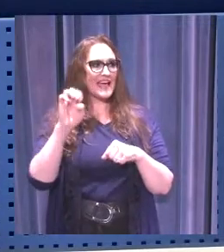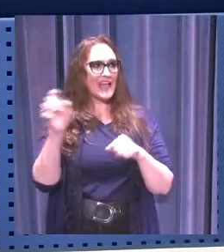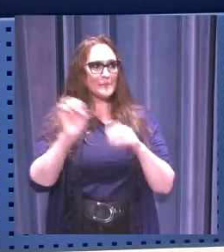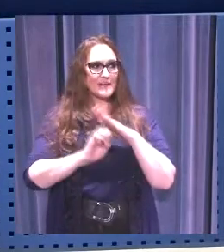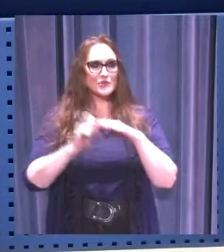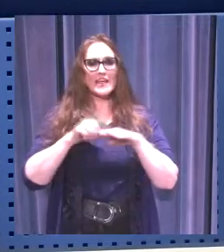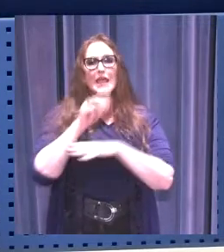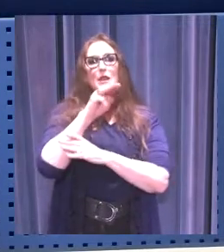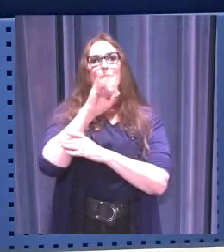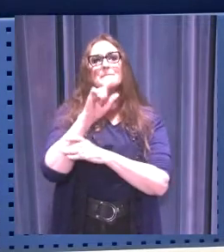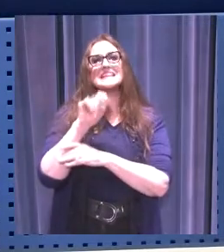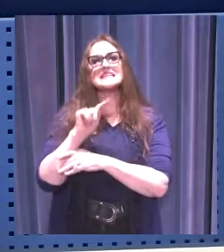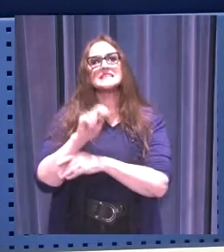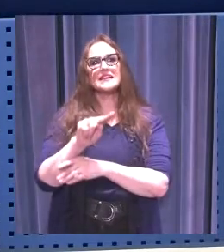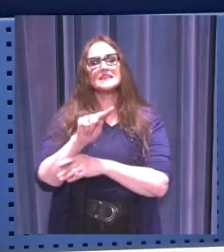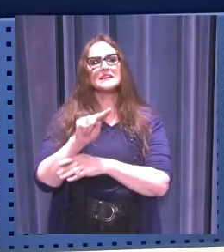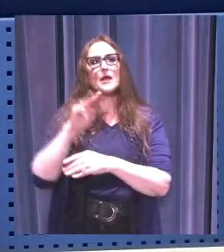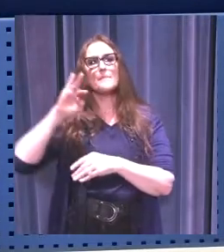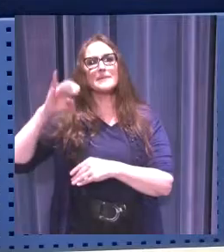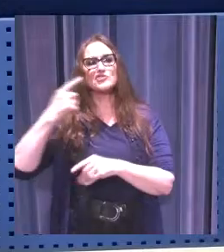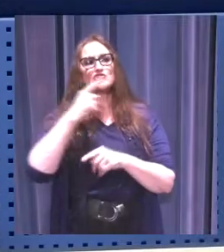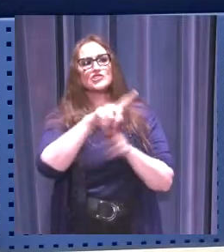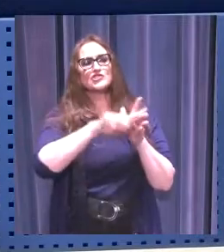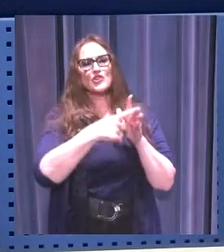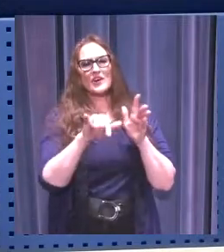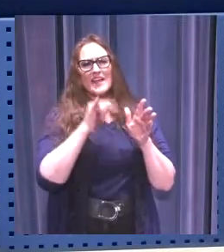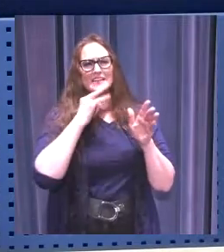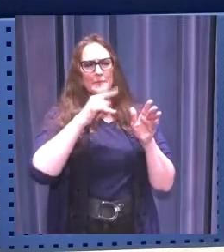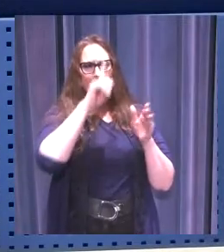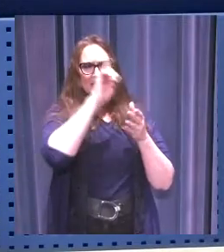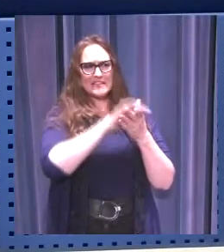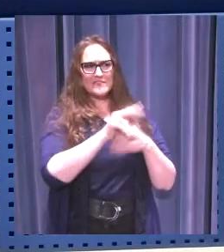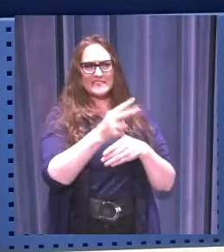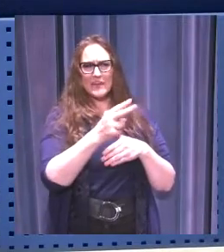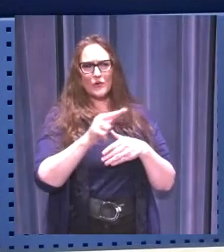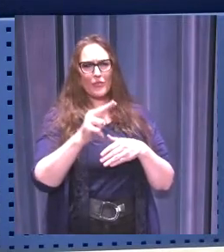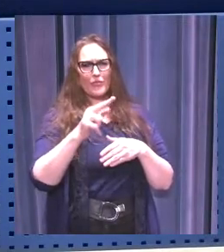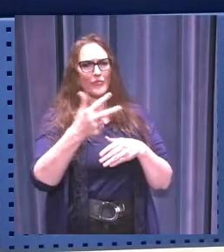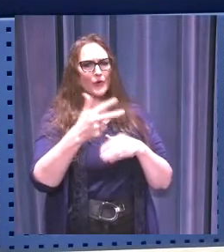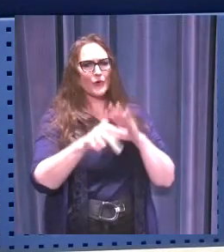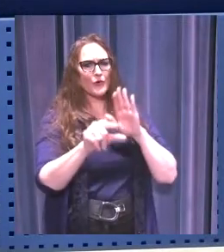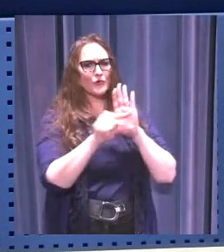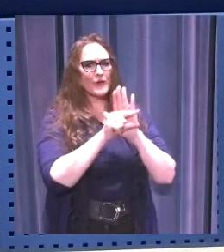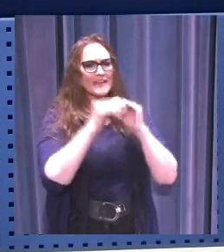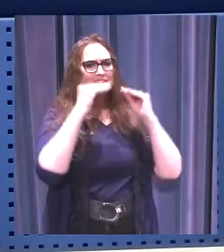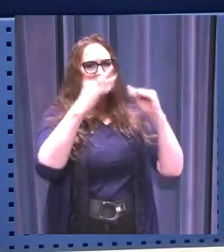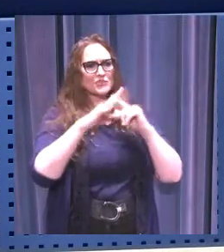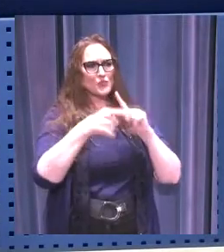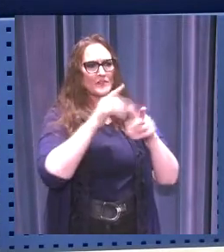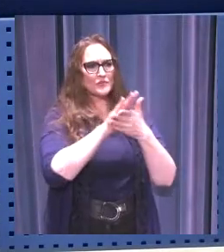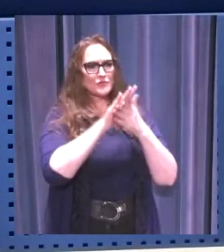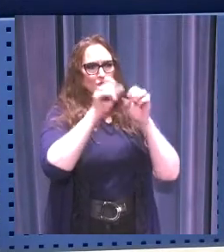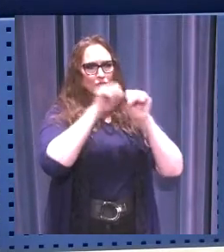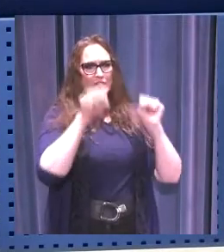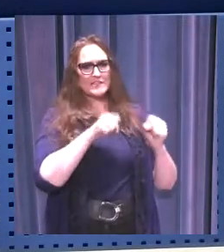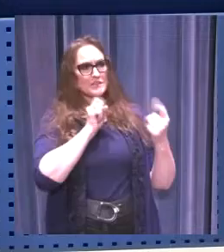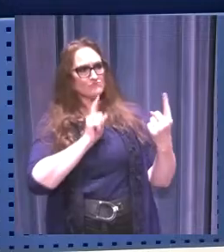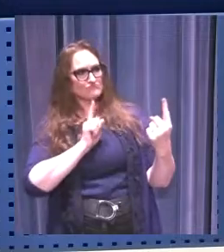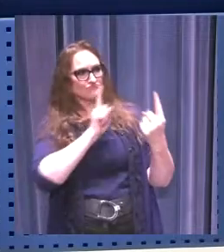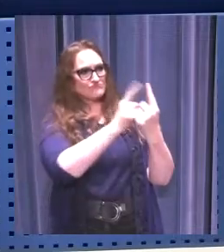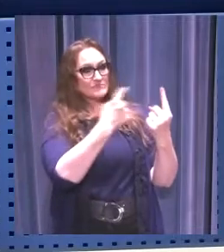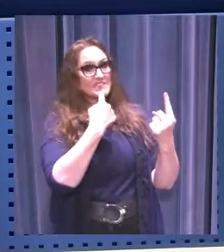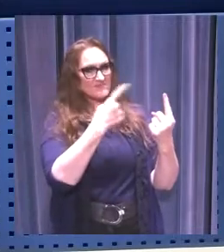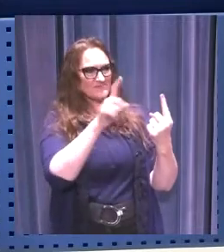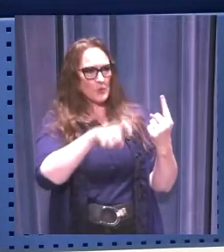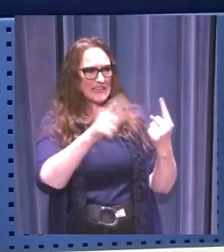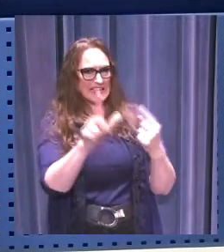Michigan. She had started there as, I believe, a 2nd or 3rd grade teacher when the school system approached her and said that they